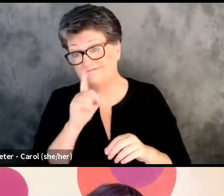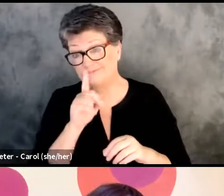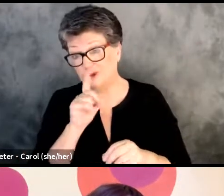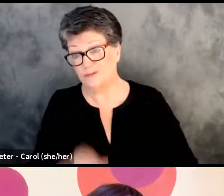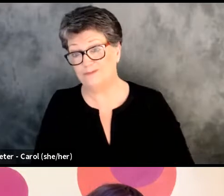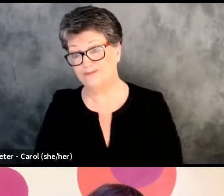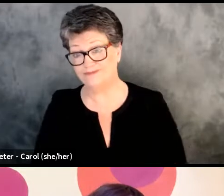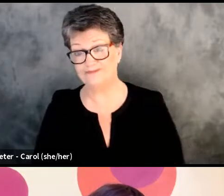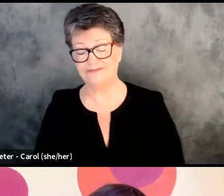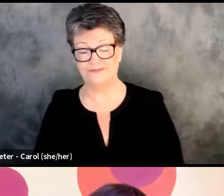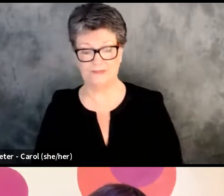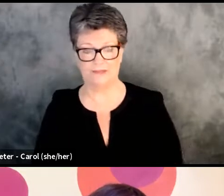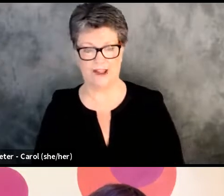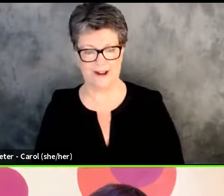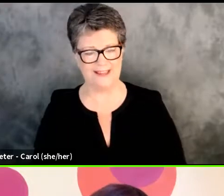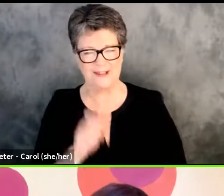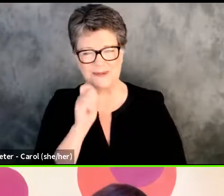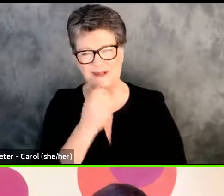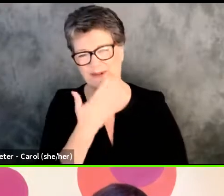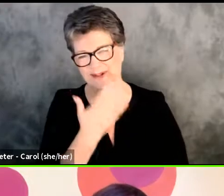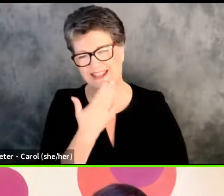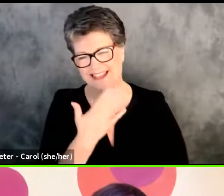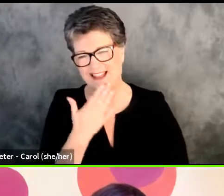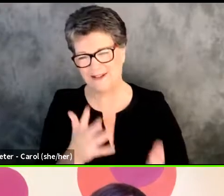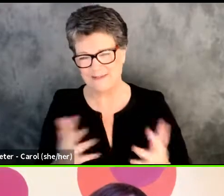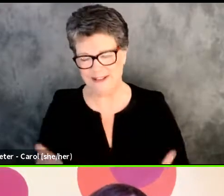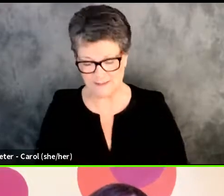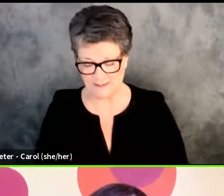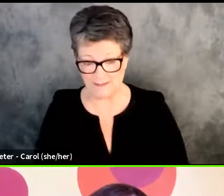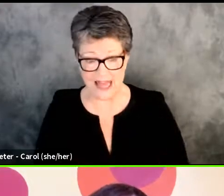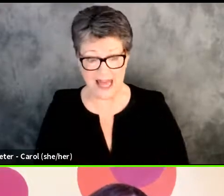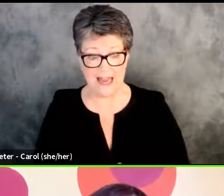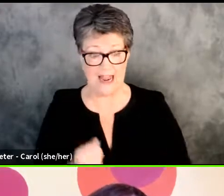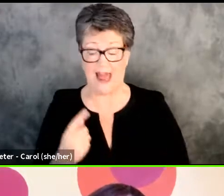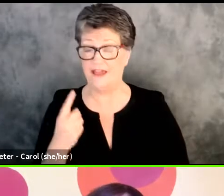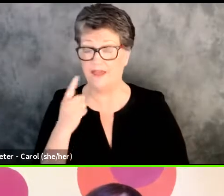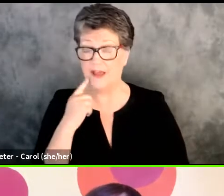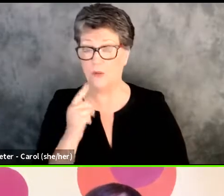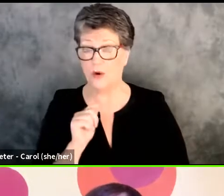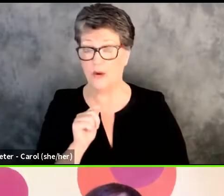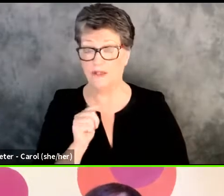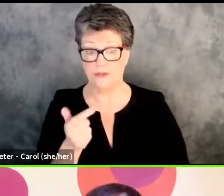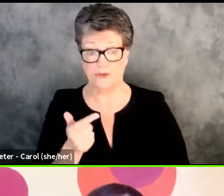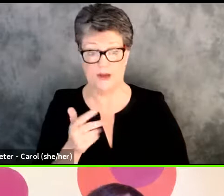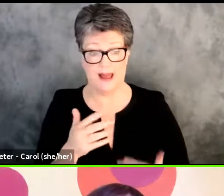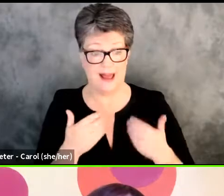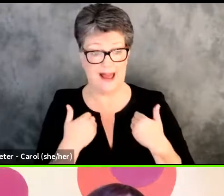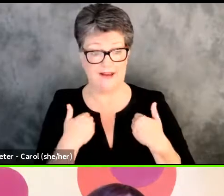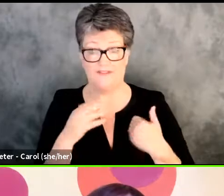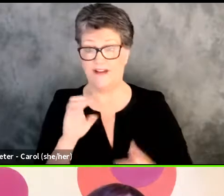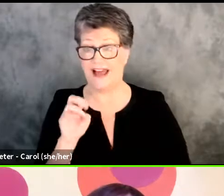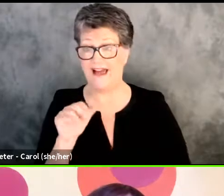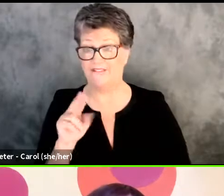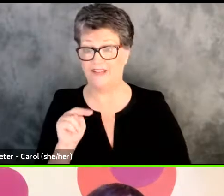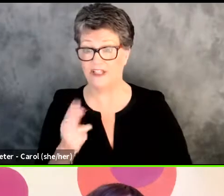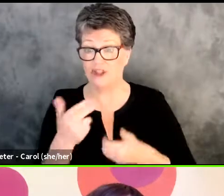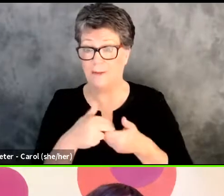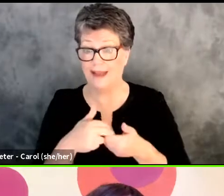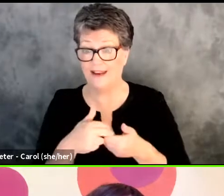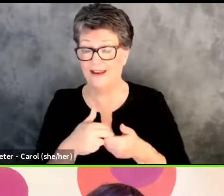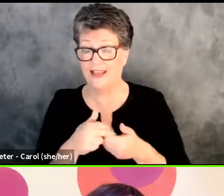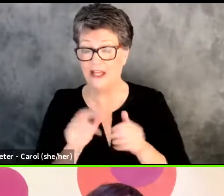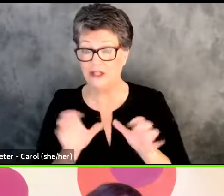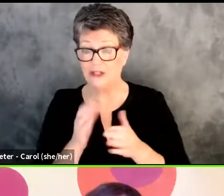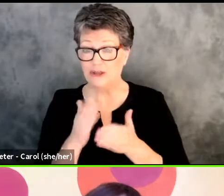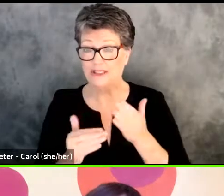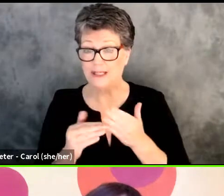That's really cool. Thank you. Thank you so much. And I think we're gonna have Evan jump in to do